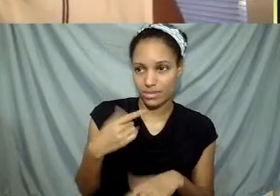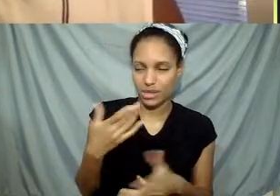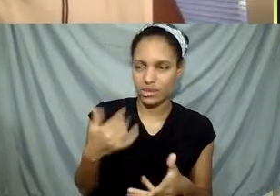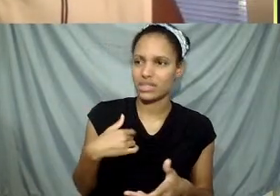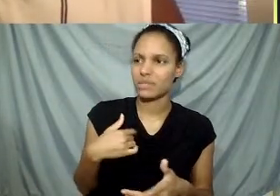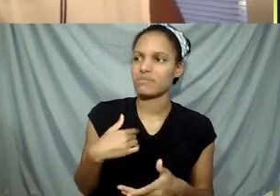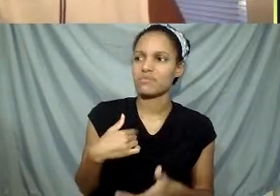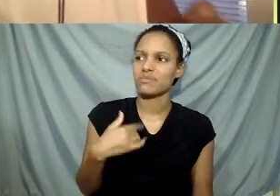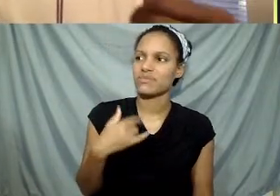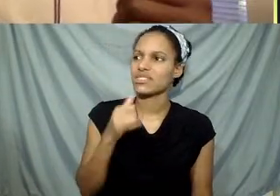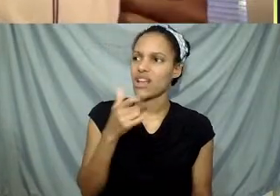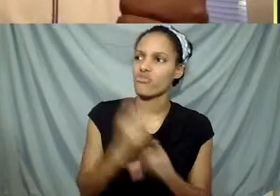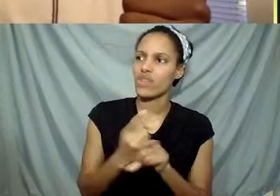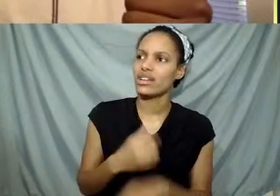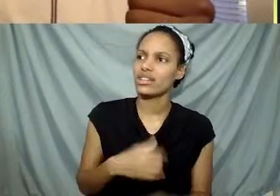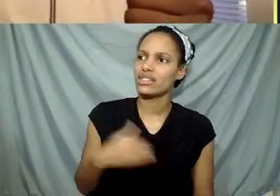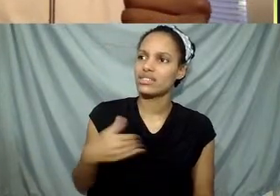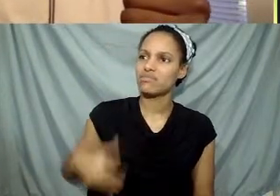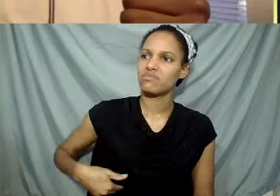unacceptable.